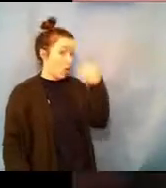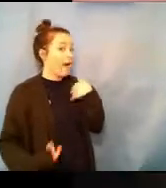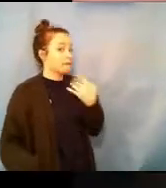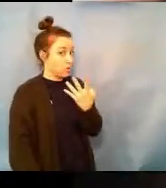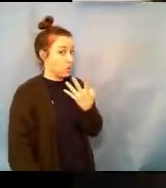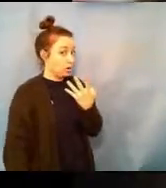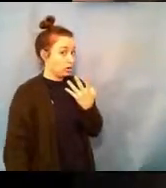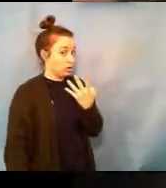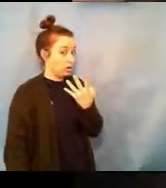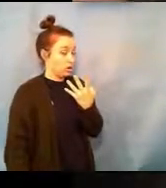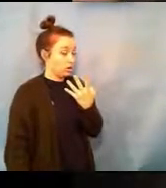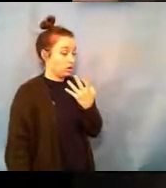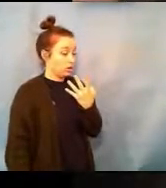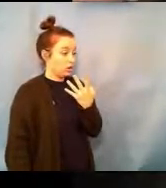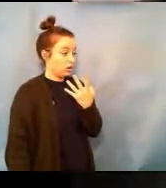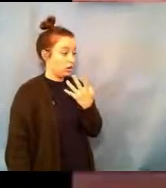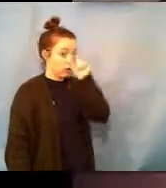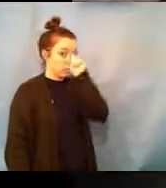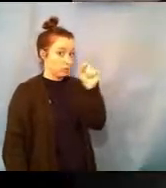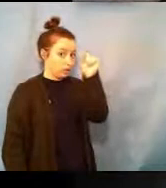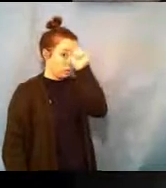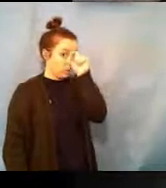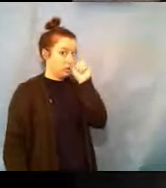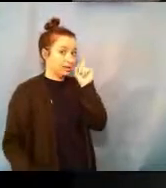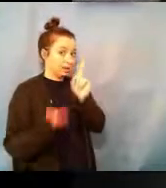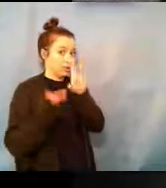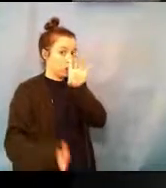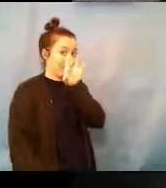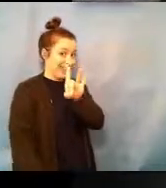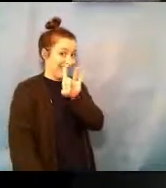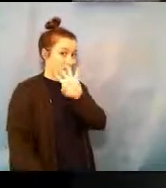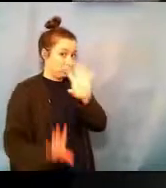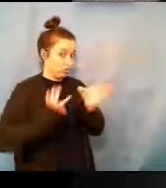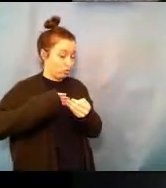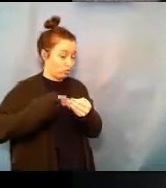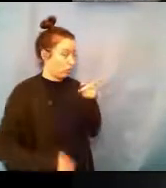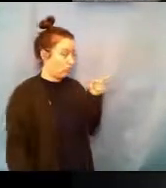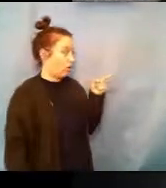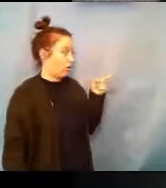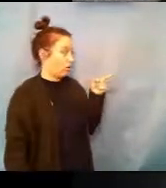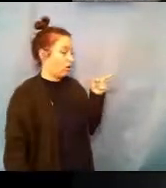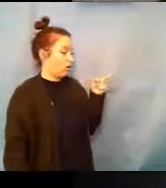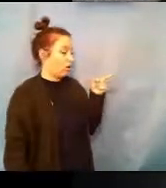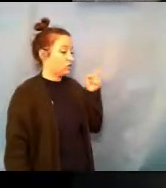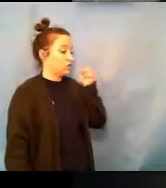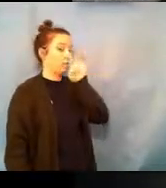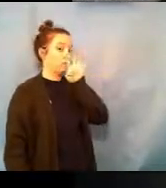have. Now I'm going to draw squares until I have 8 shapes total. So I start counting with